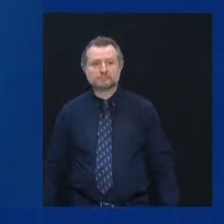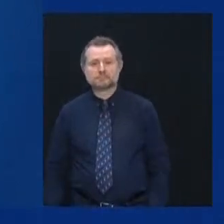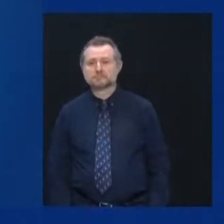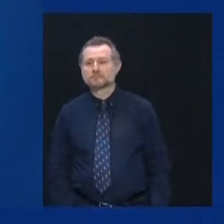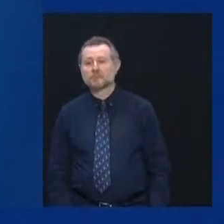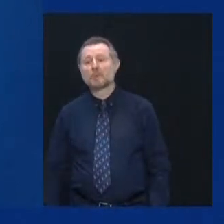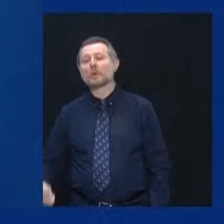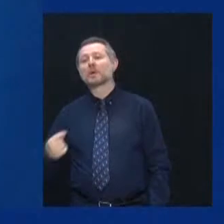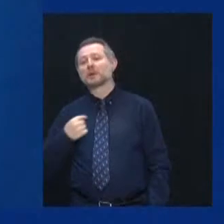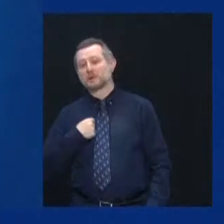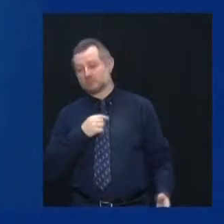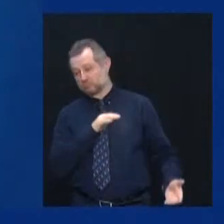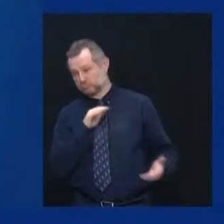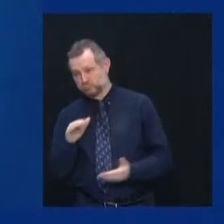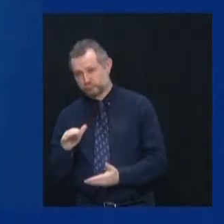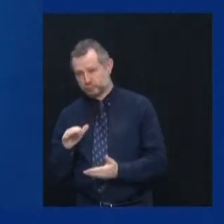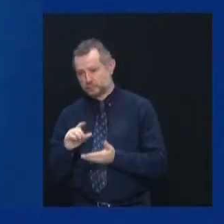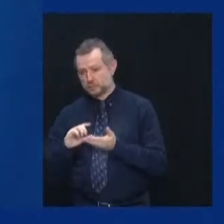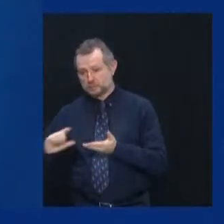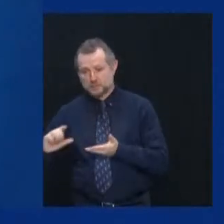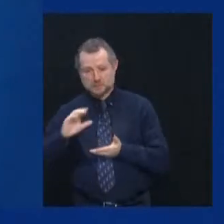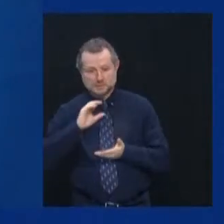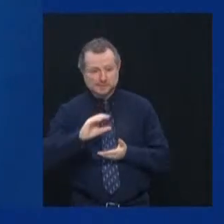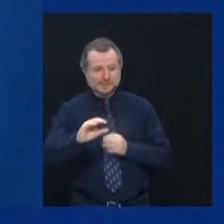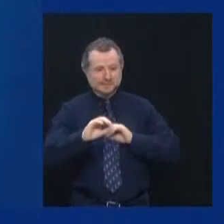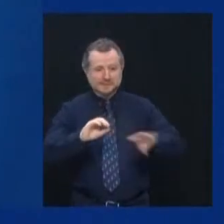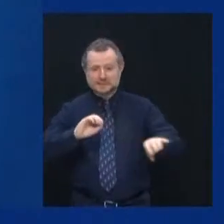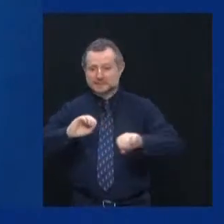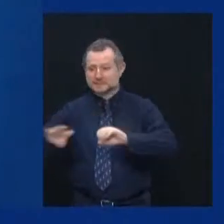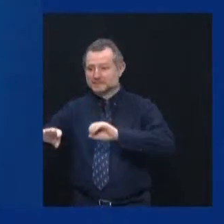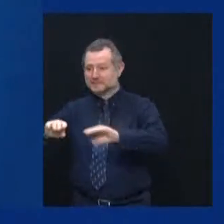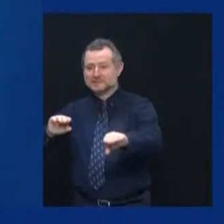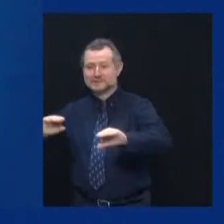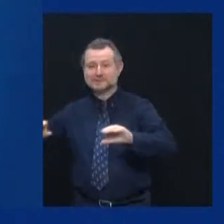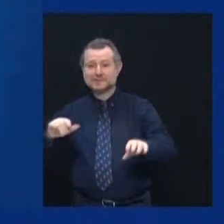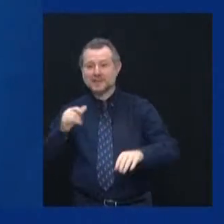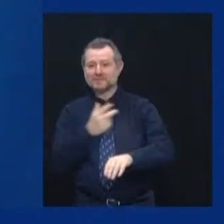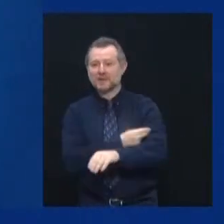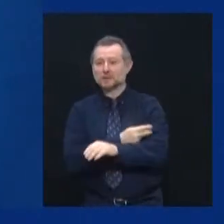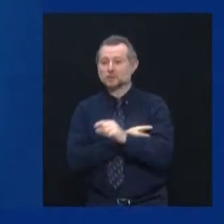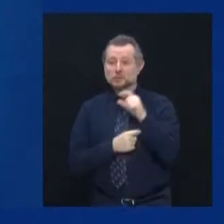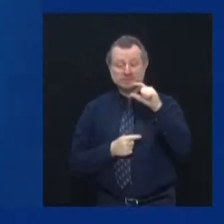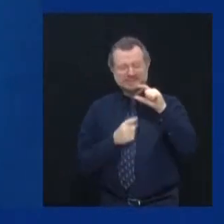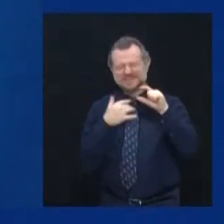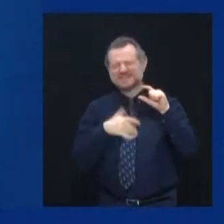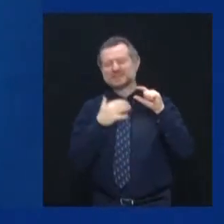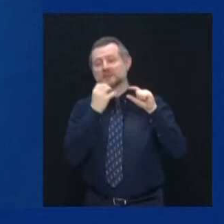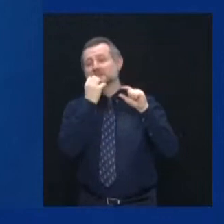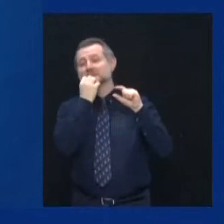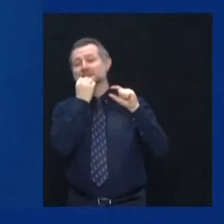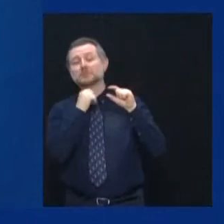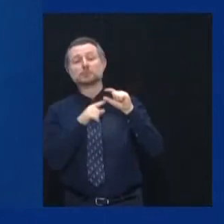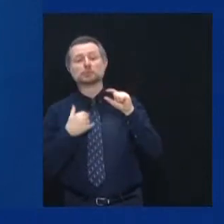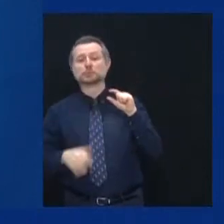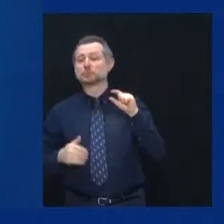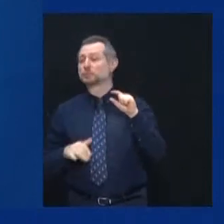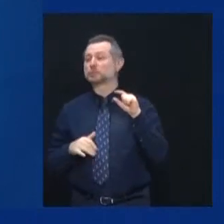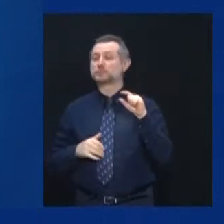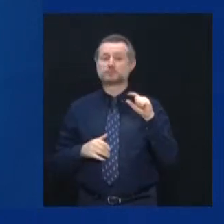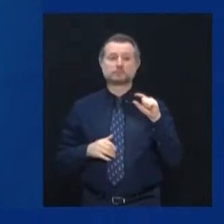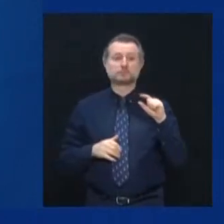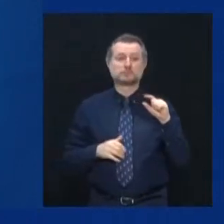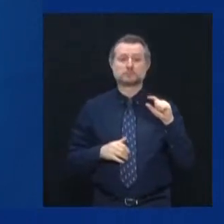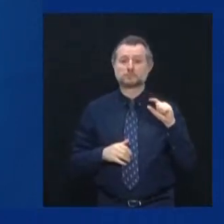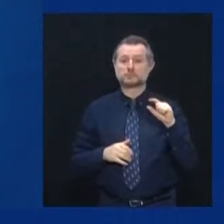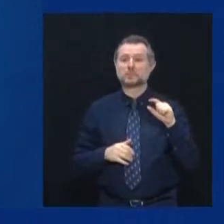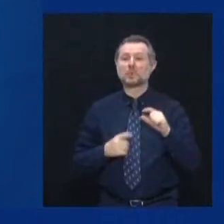rationing a scarce commodity that we don't control. It's from the federal government. And by the first person